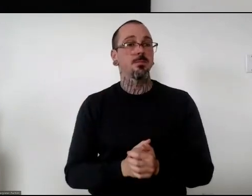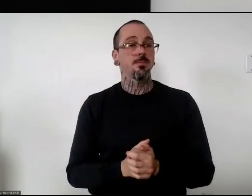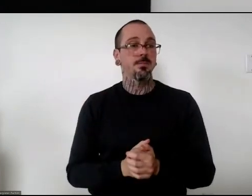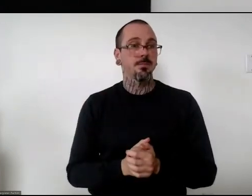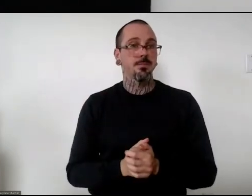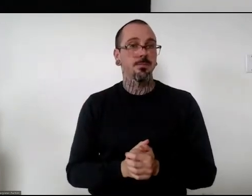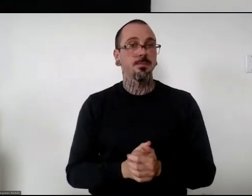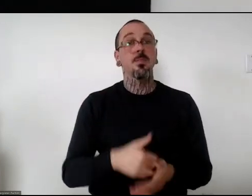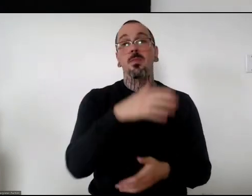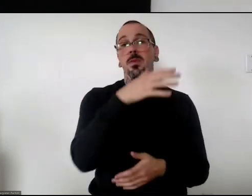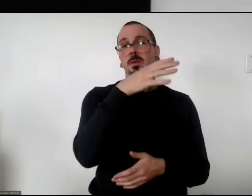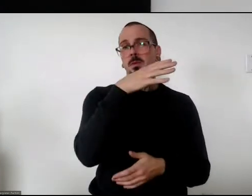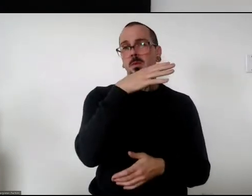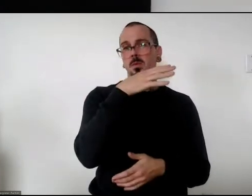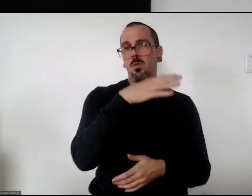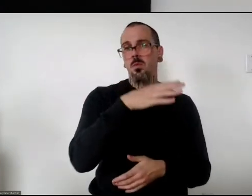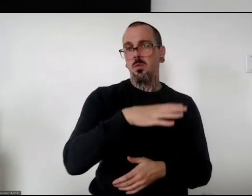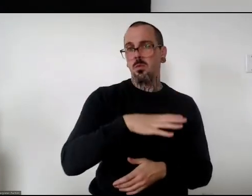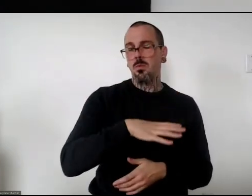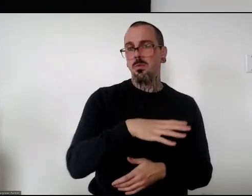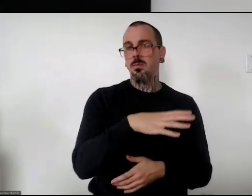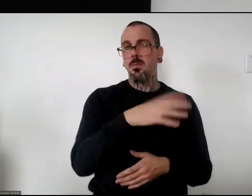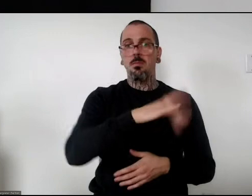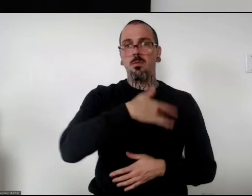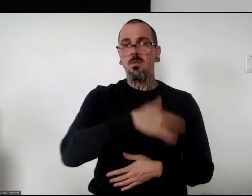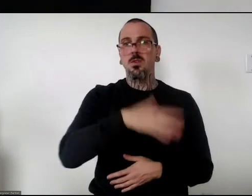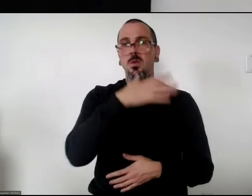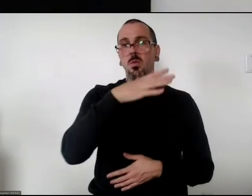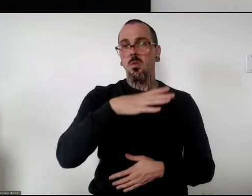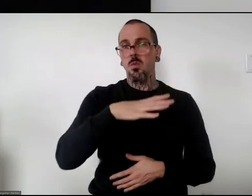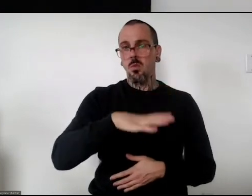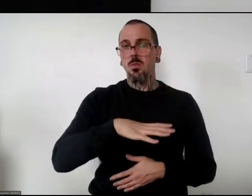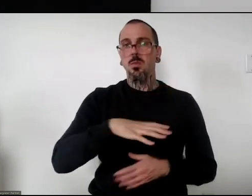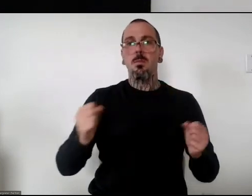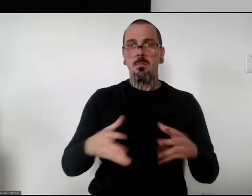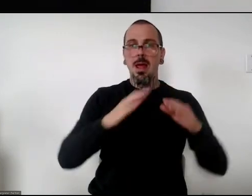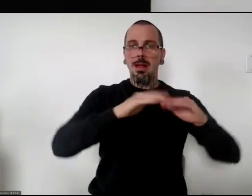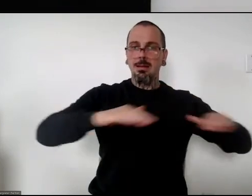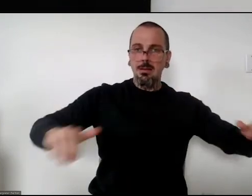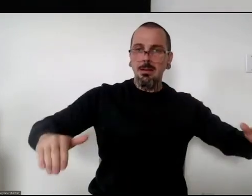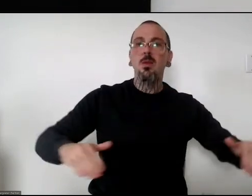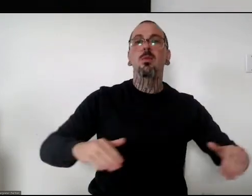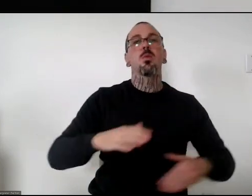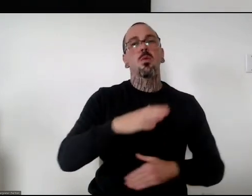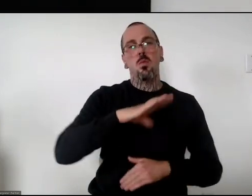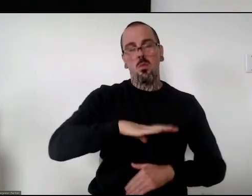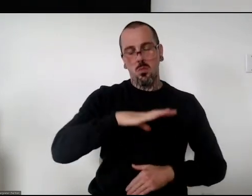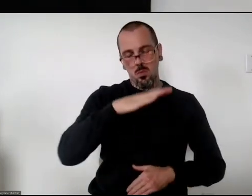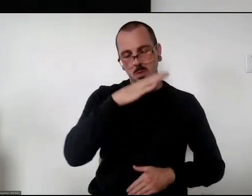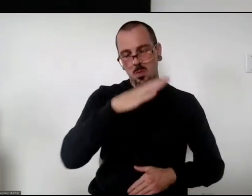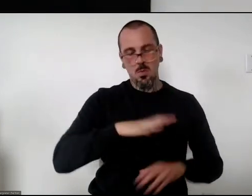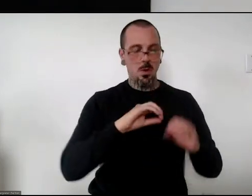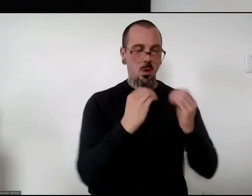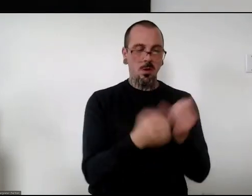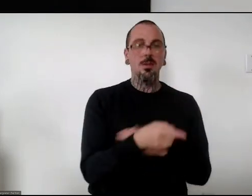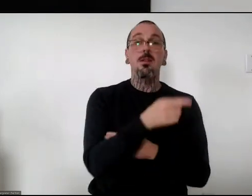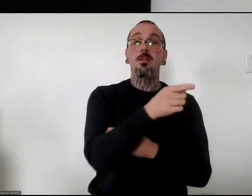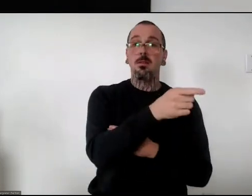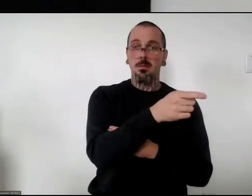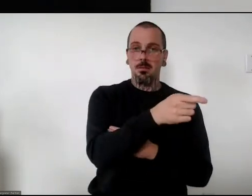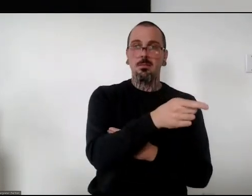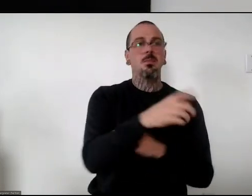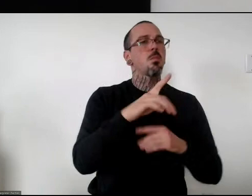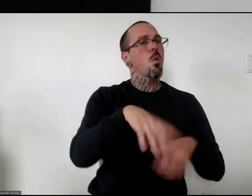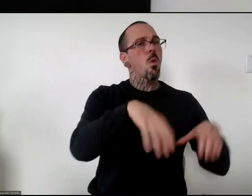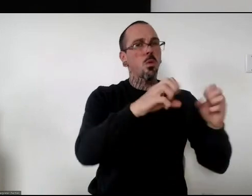elimination of gender-based violence. St. John's Status of Women Council and the St. John's Women's Centre have launched Empowering